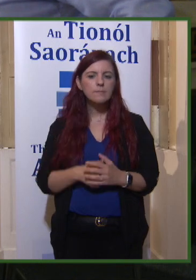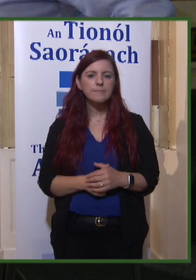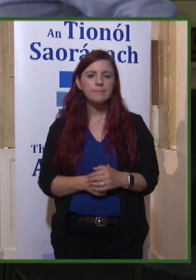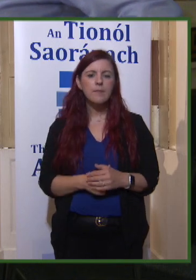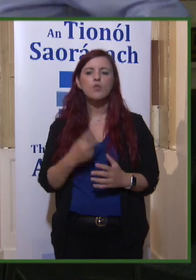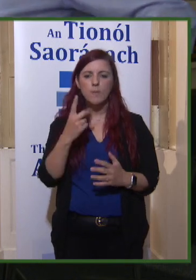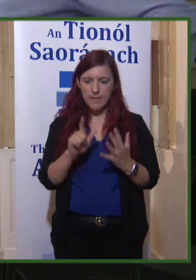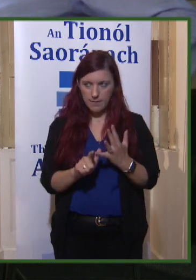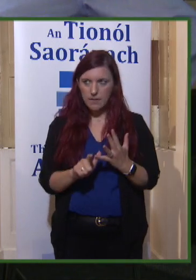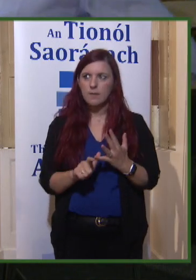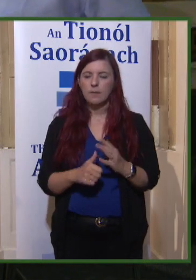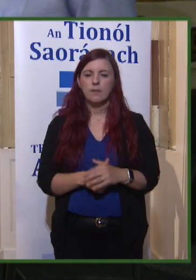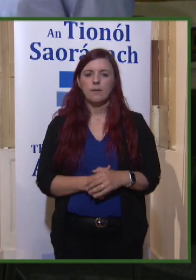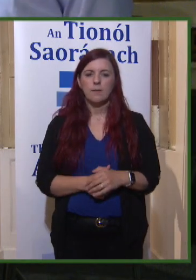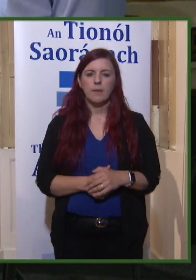27. Okay.